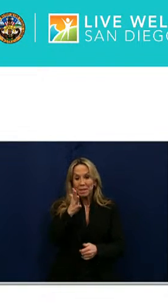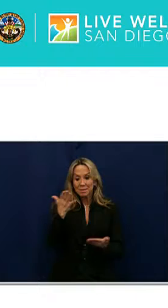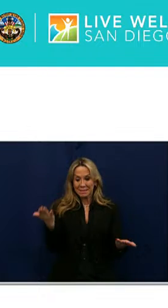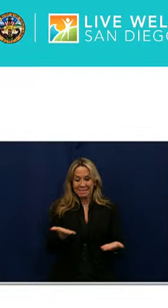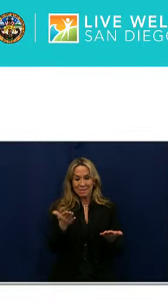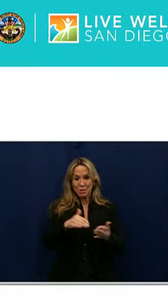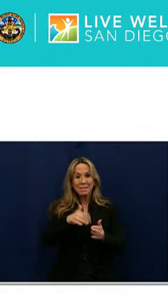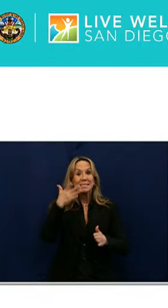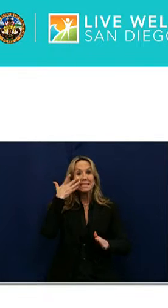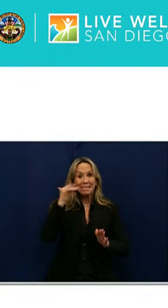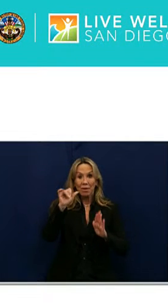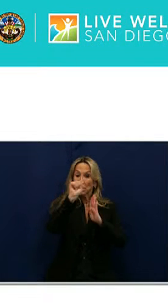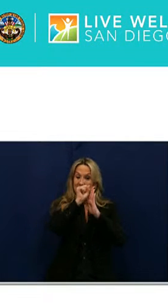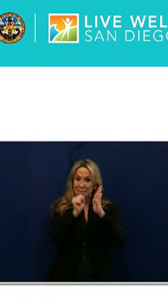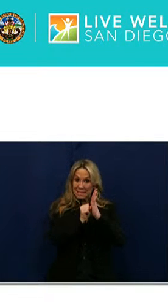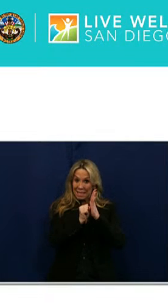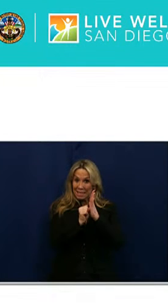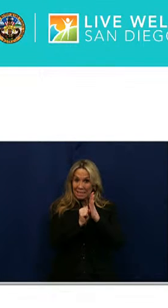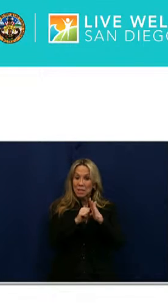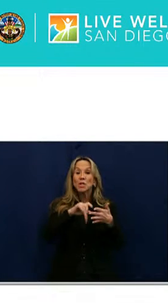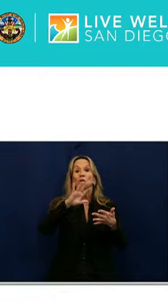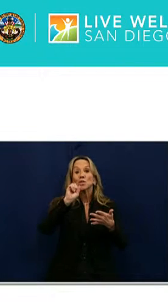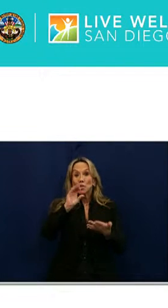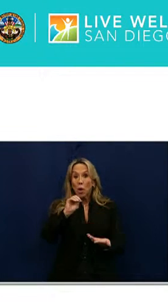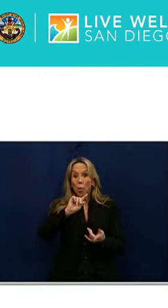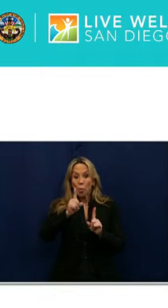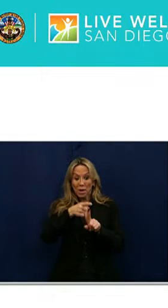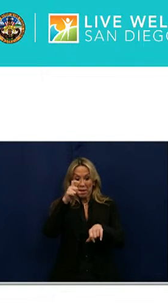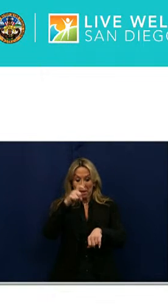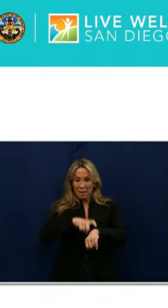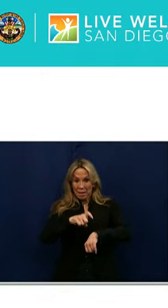whenever that occurs, when the state,